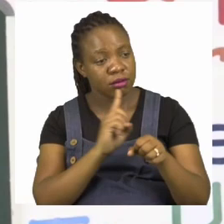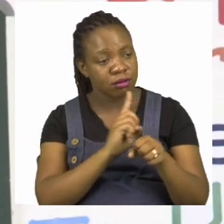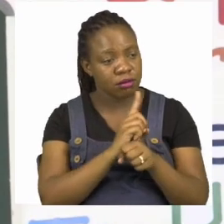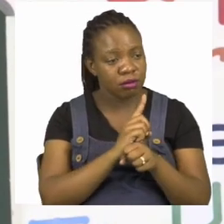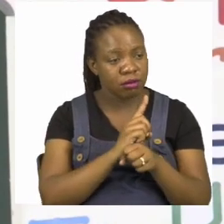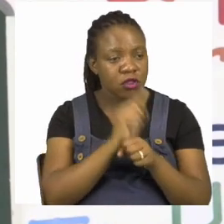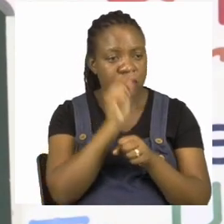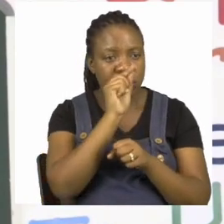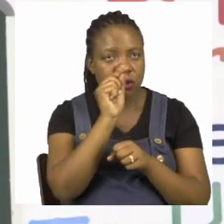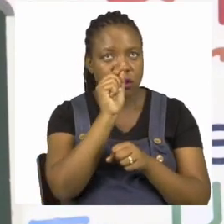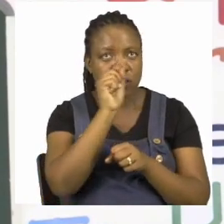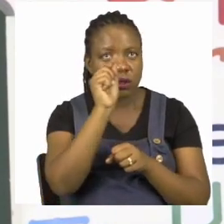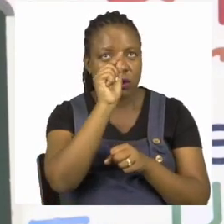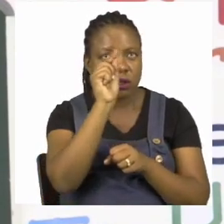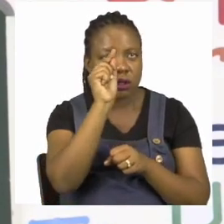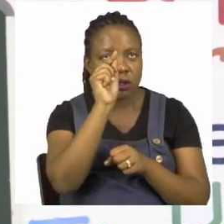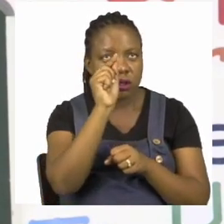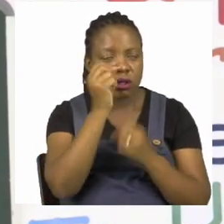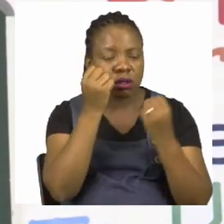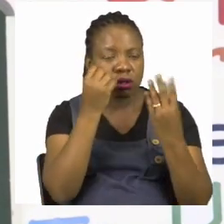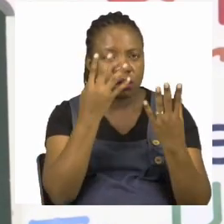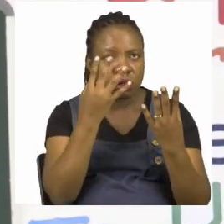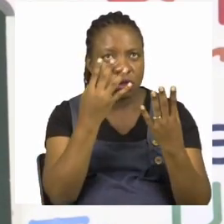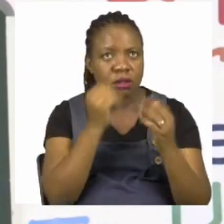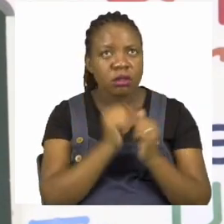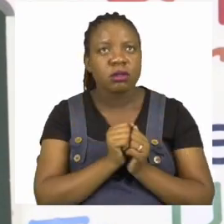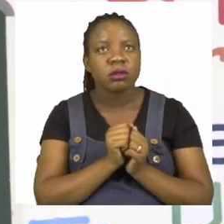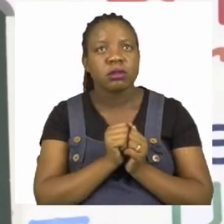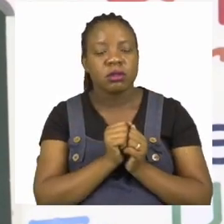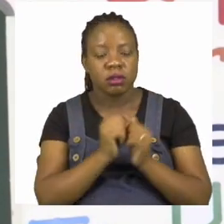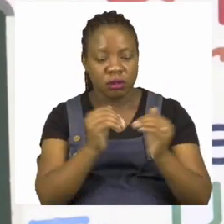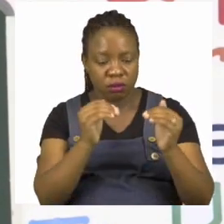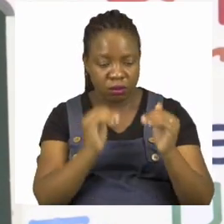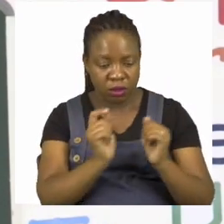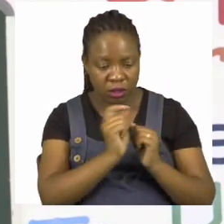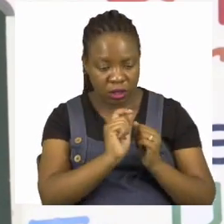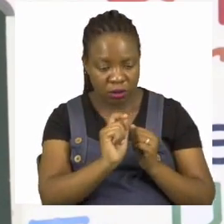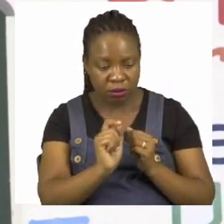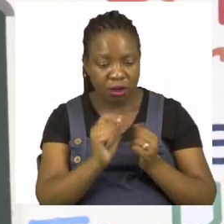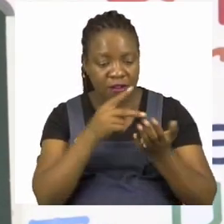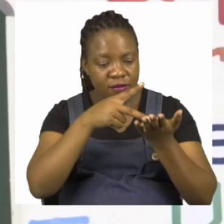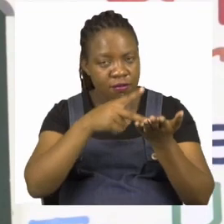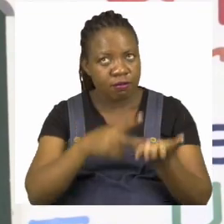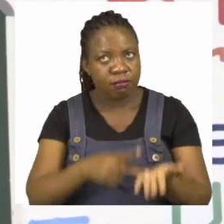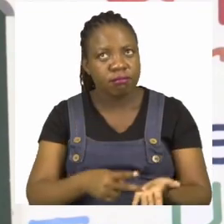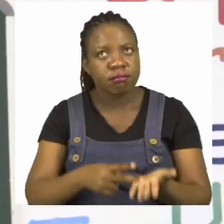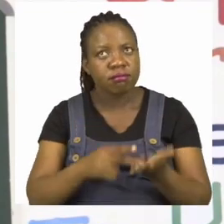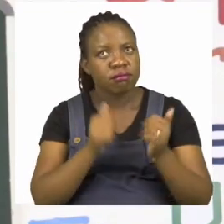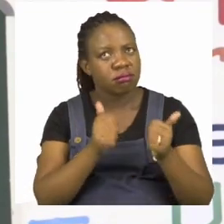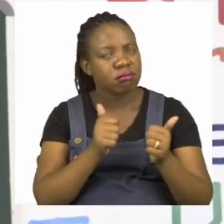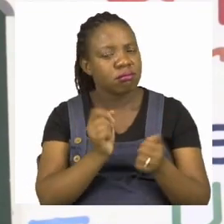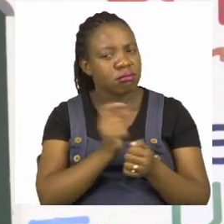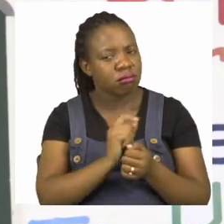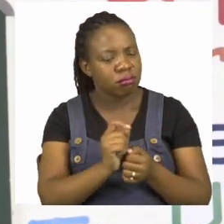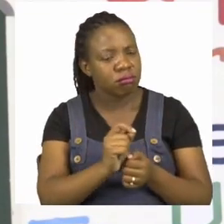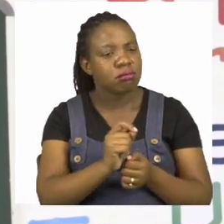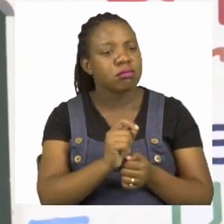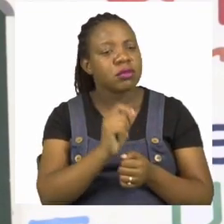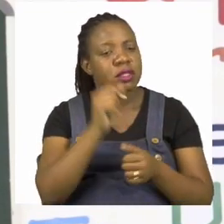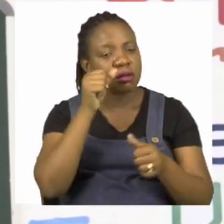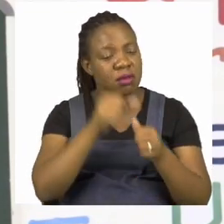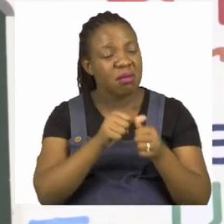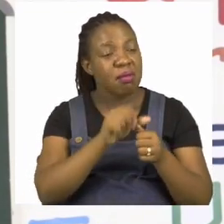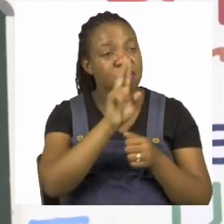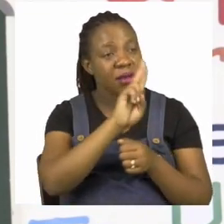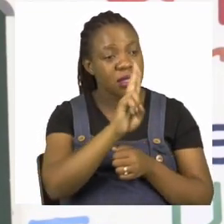Don't forget to put the proper value for each one at its place. And then you add it all up for the